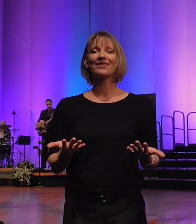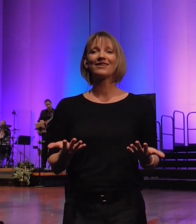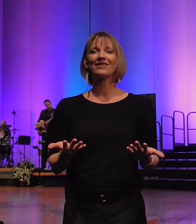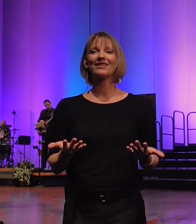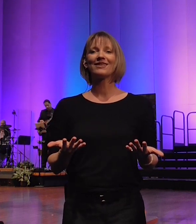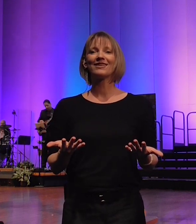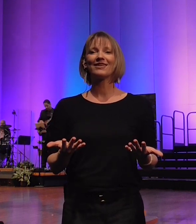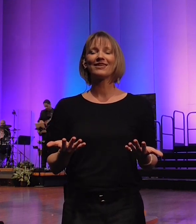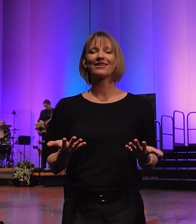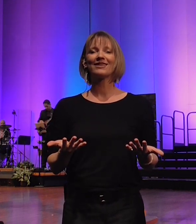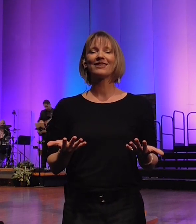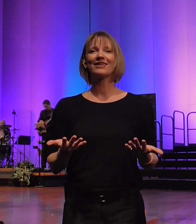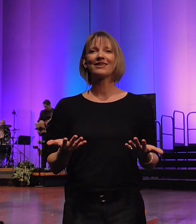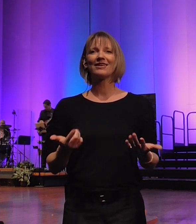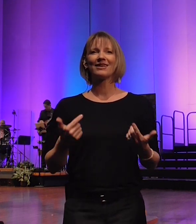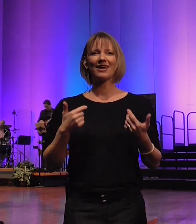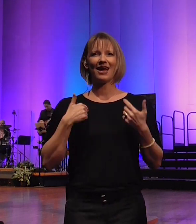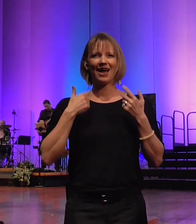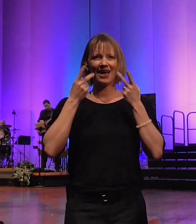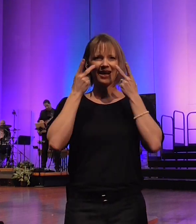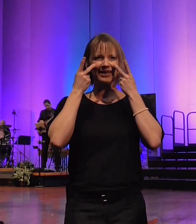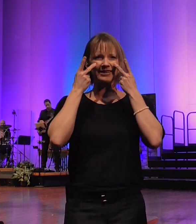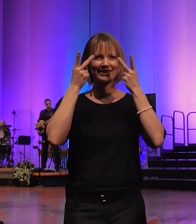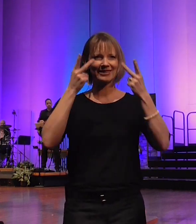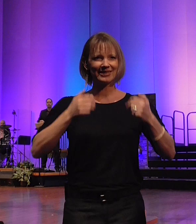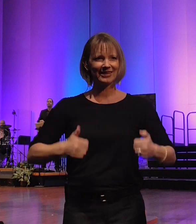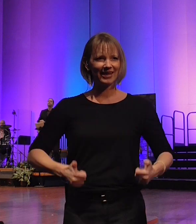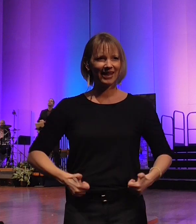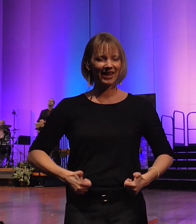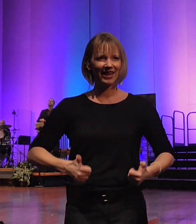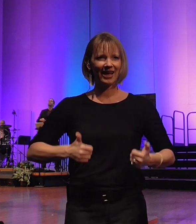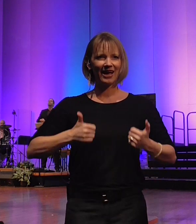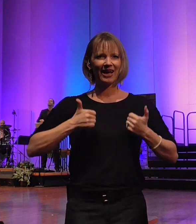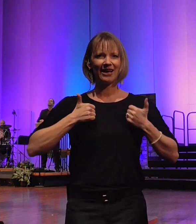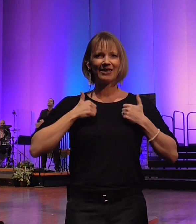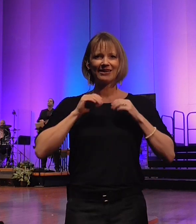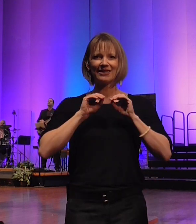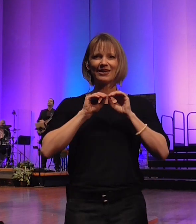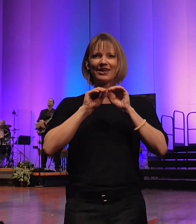and I'm seeing life so